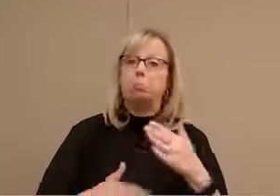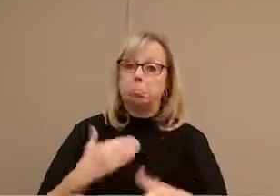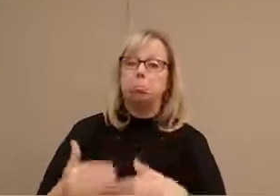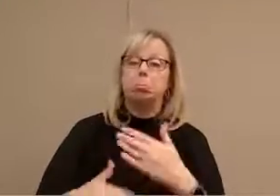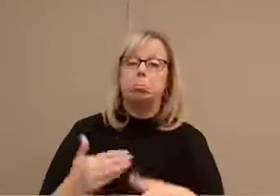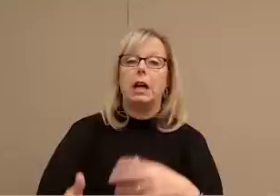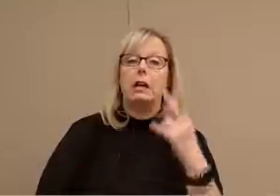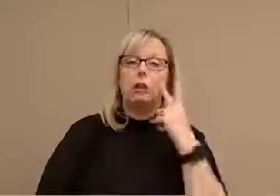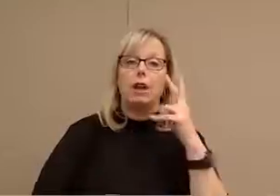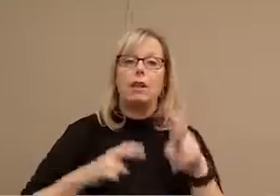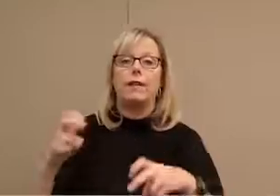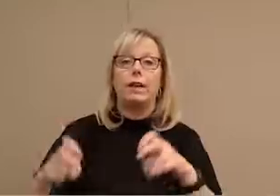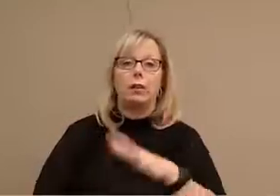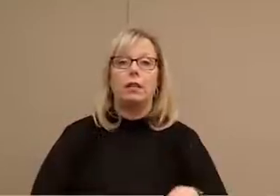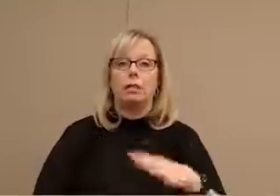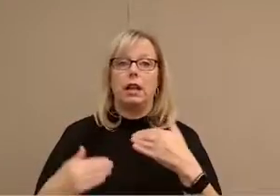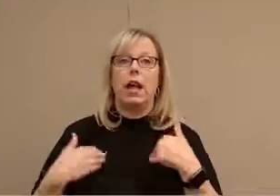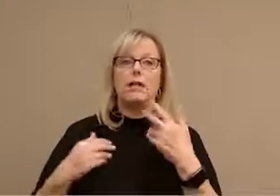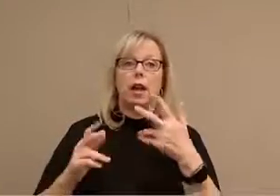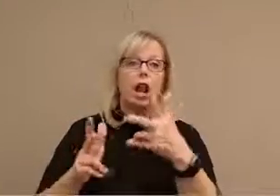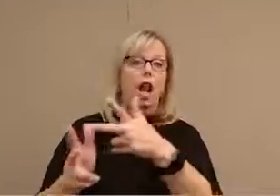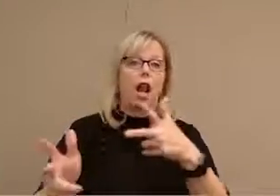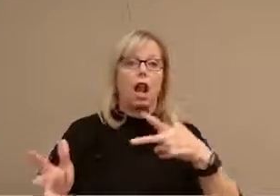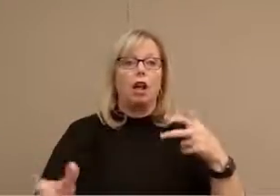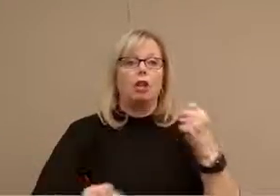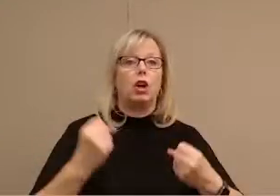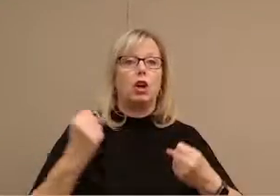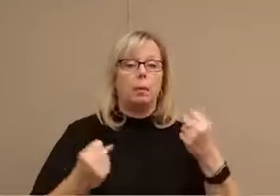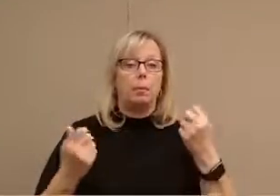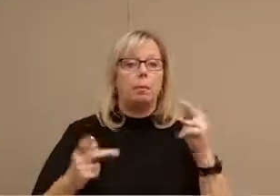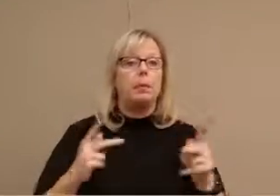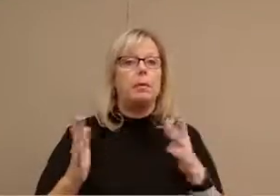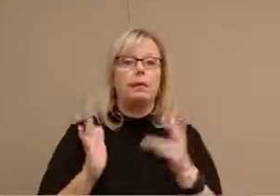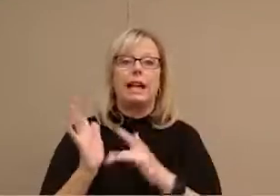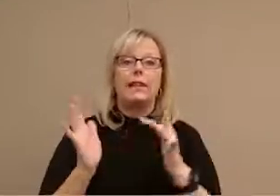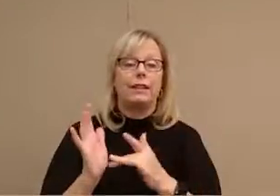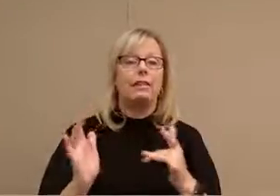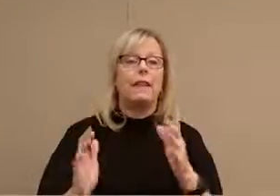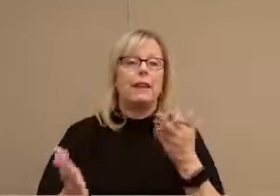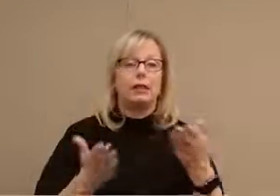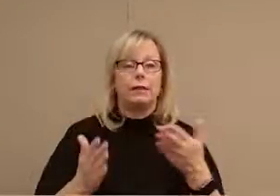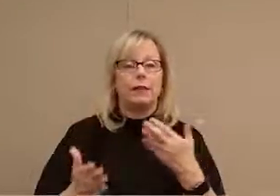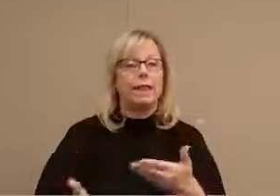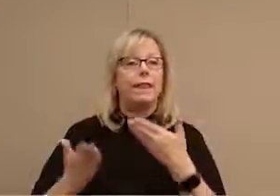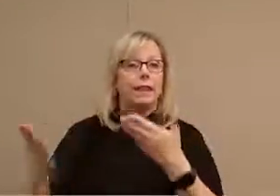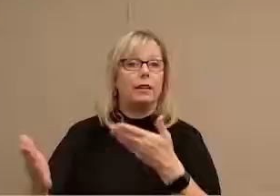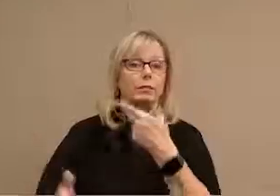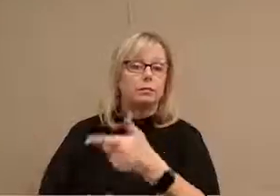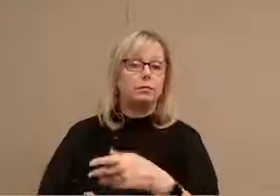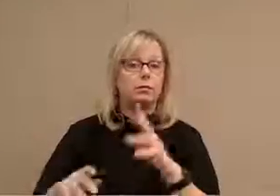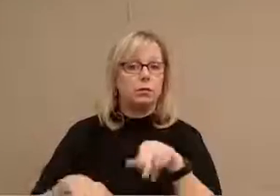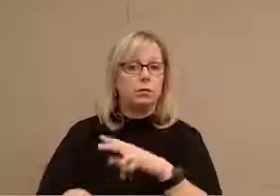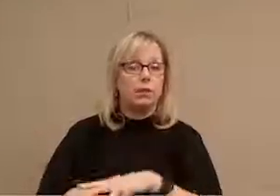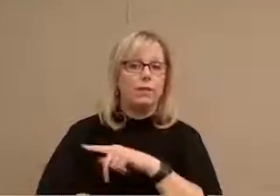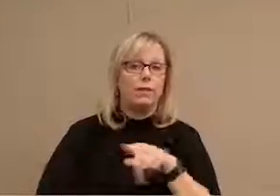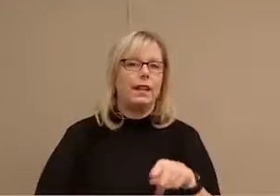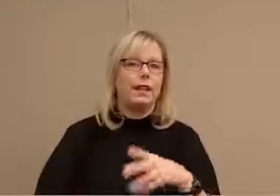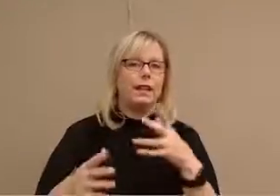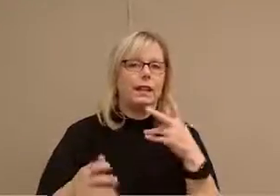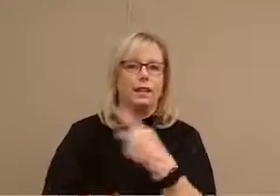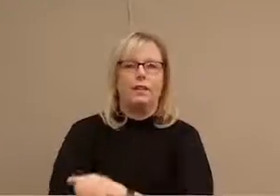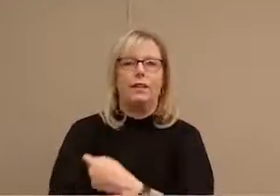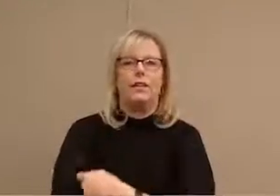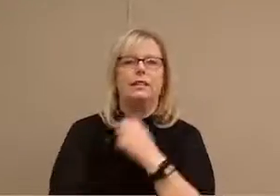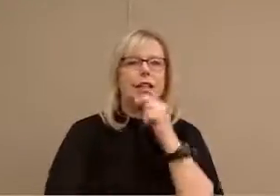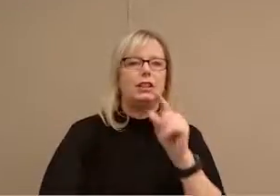I saw the fairgrounds today had a big line of cars. People are taking advantage of the services. And of course, these vaccines are